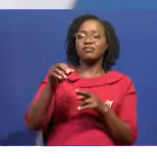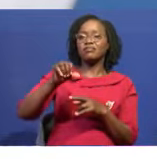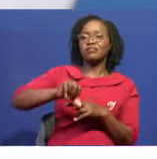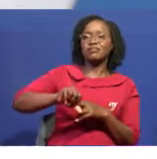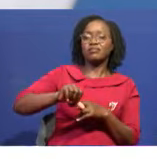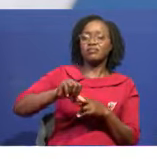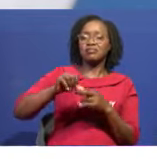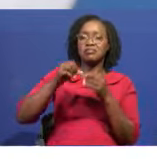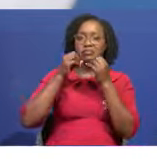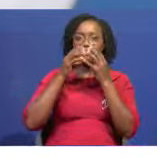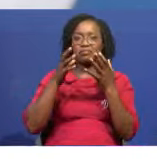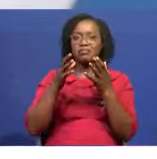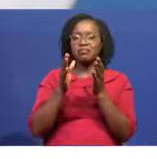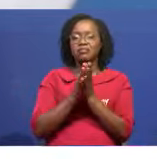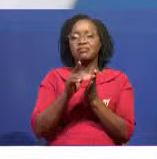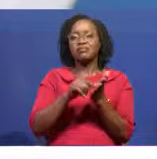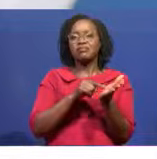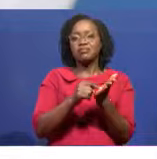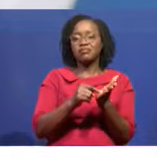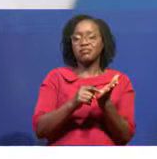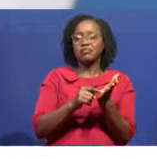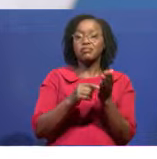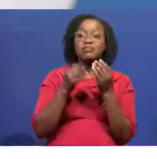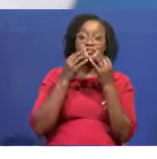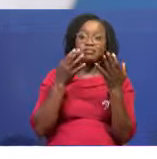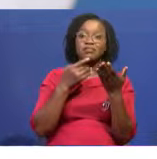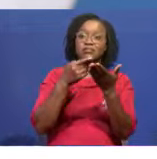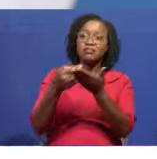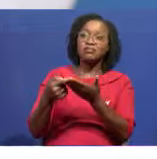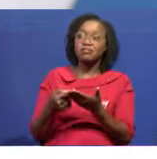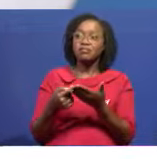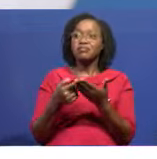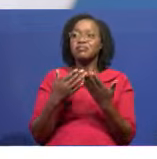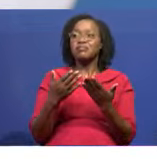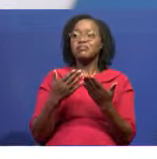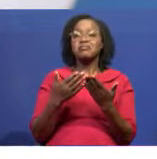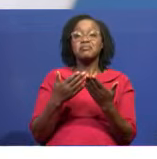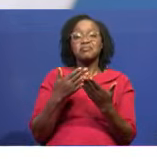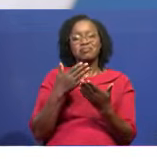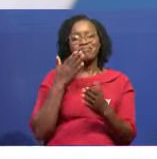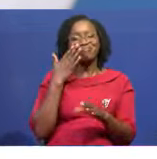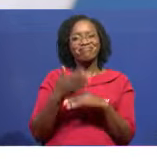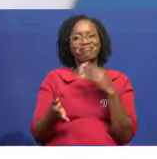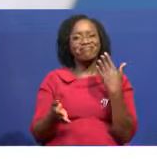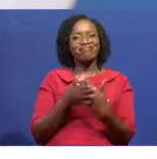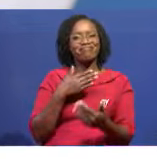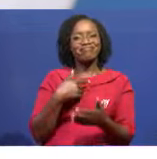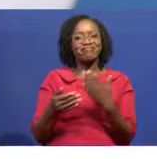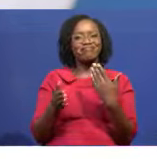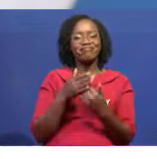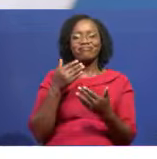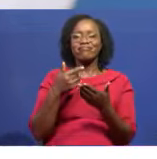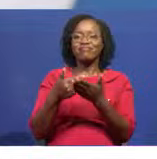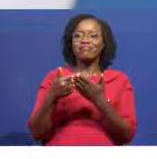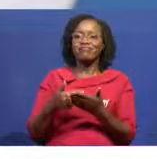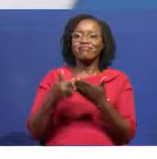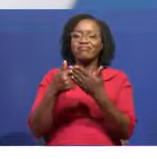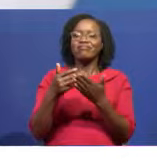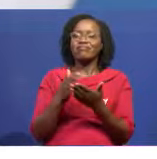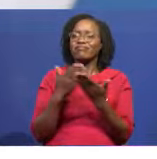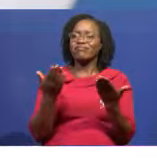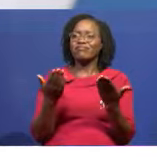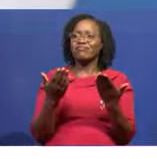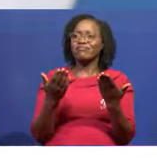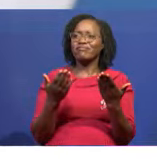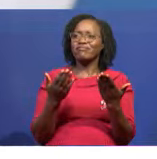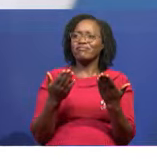and misinformation. And therefore you'll find Kenyans discussing issues that actually don't exist, or debating about matters that do